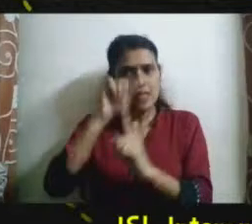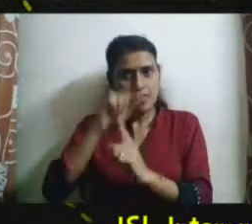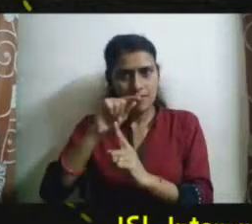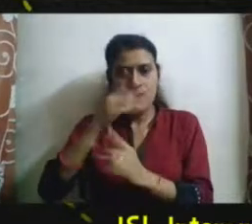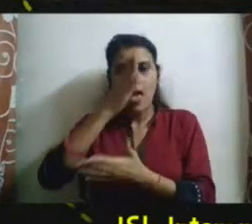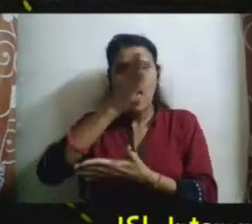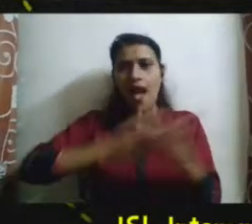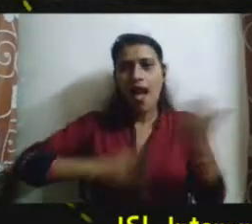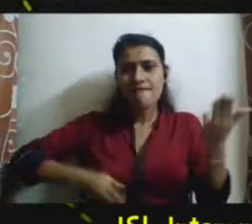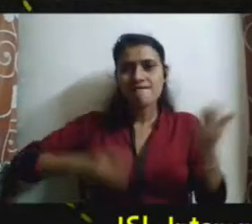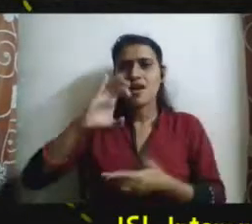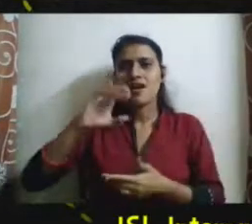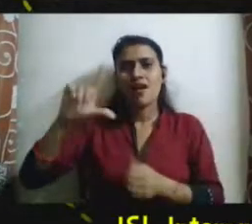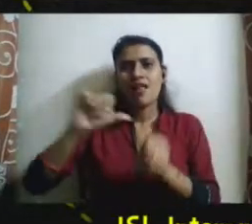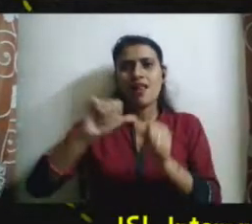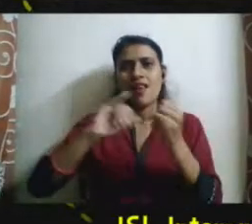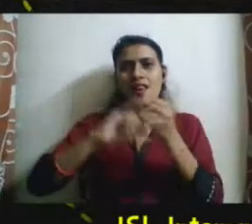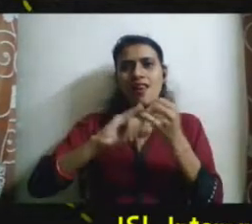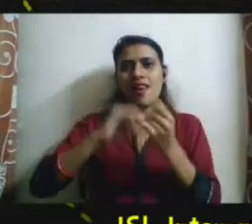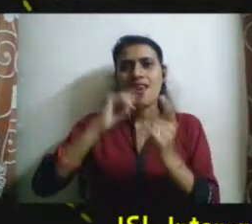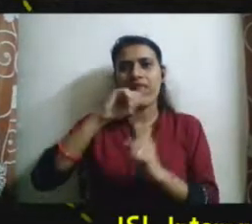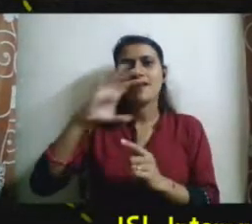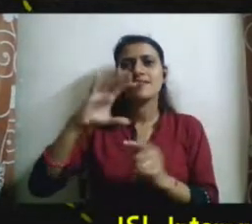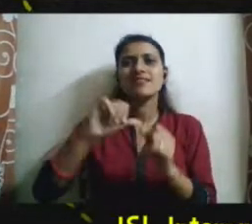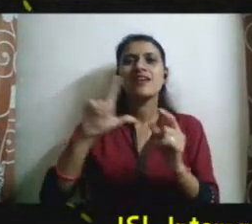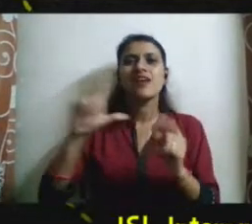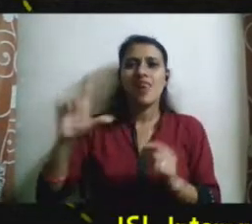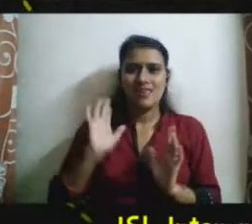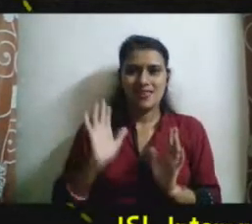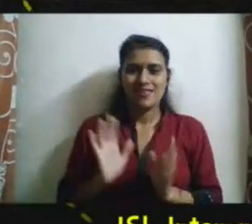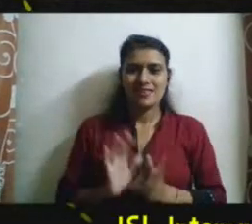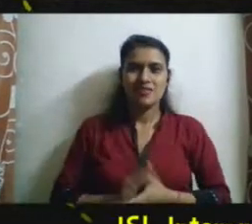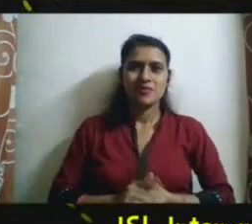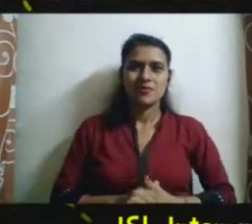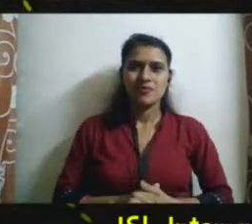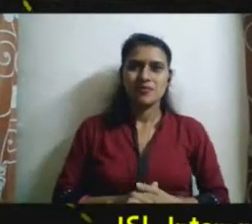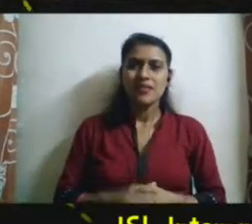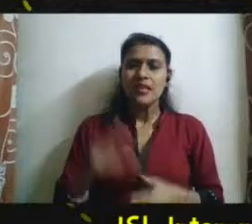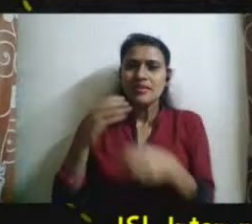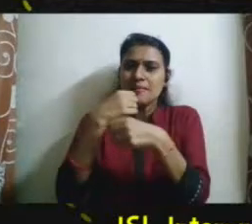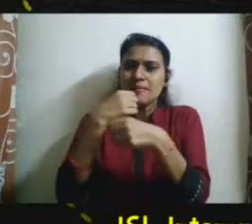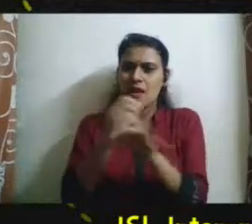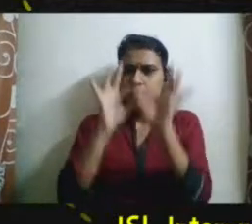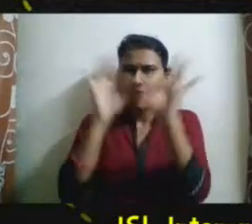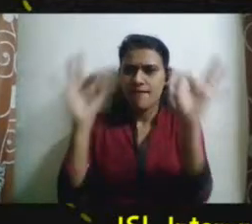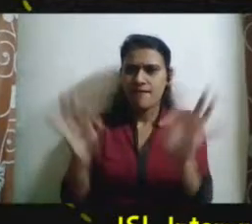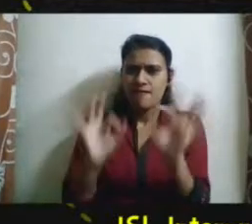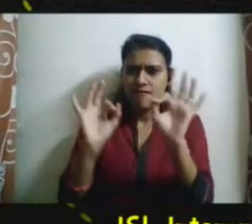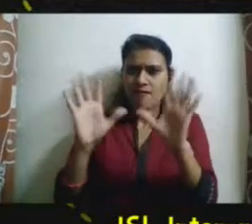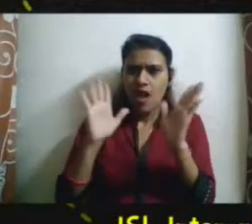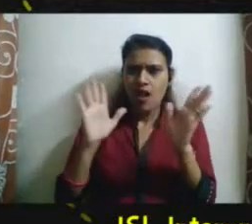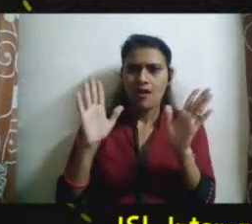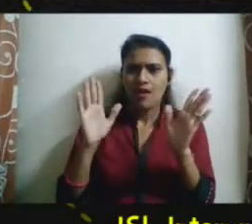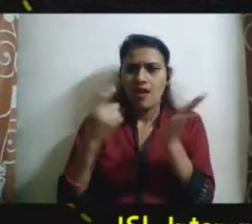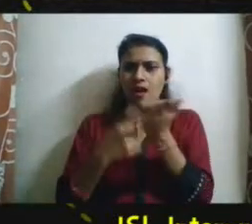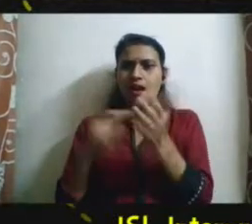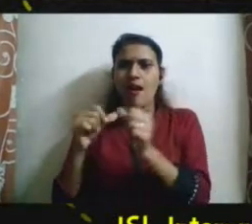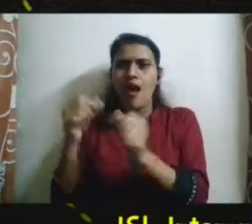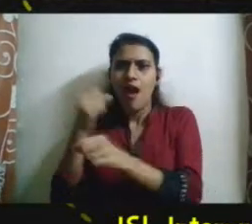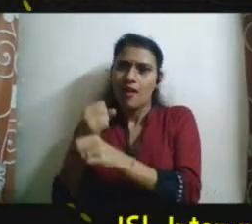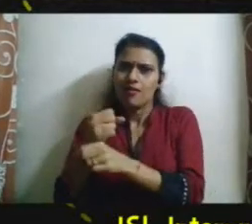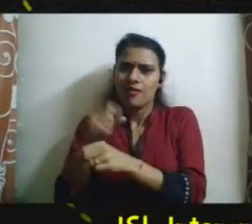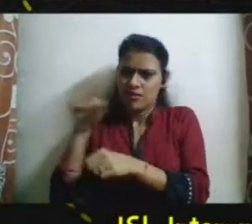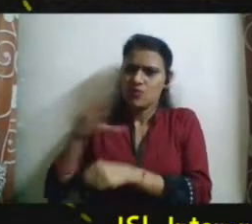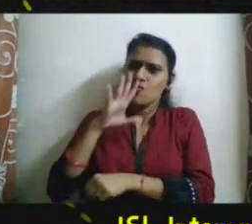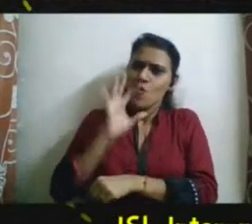it be semi-classical? It is anchored very firmly in the rag tradition, so it is classical music.